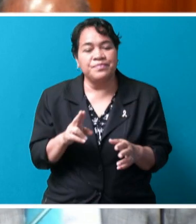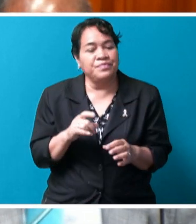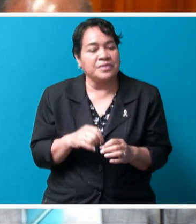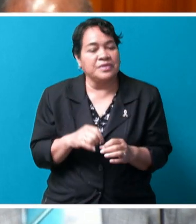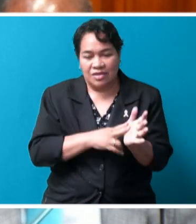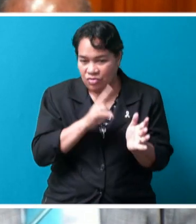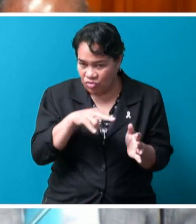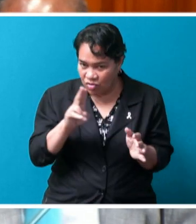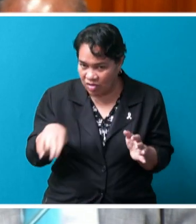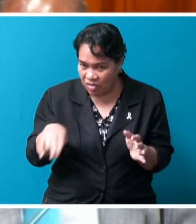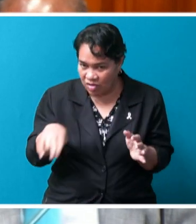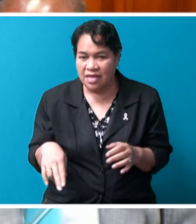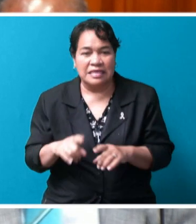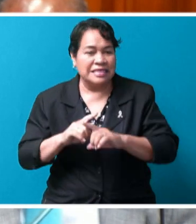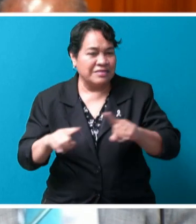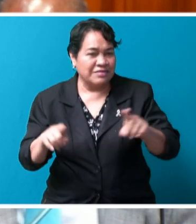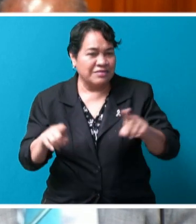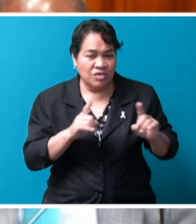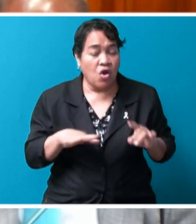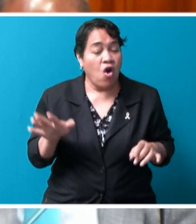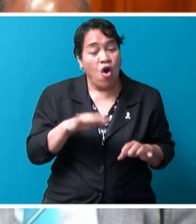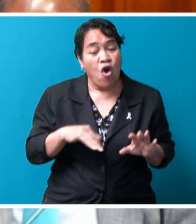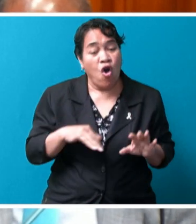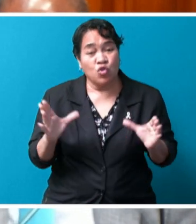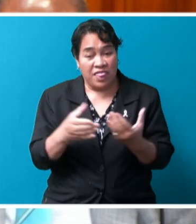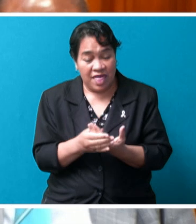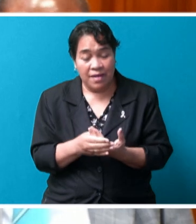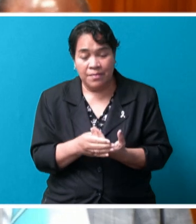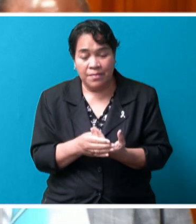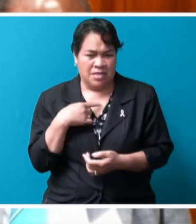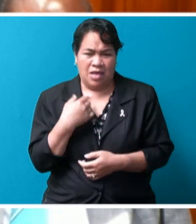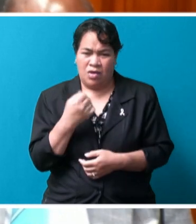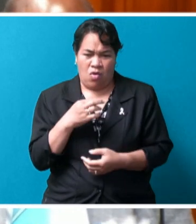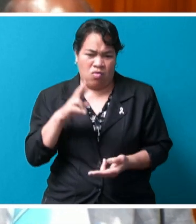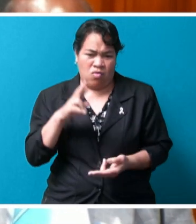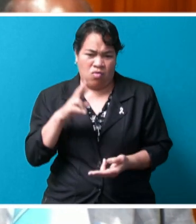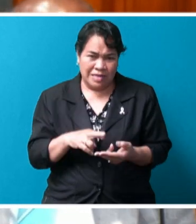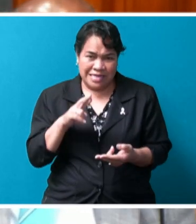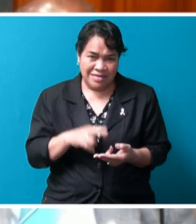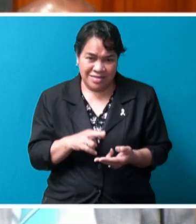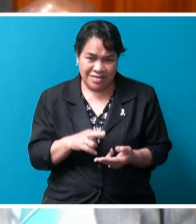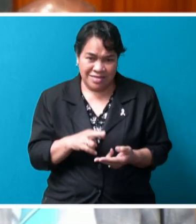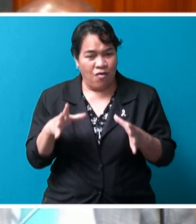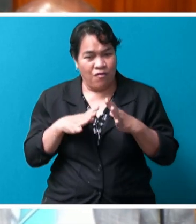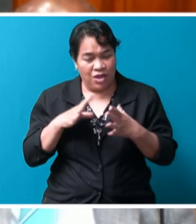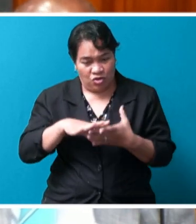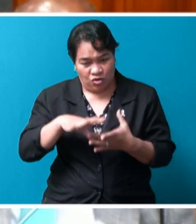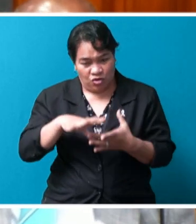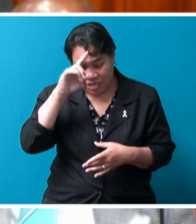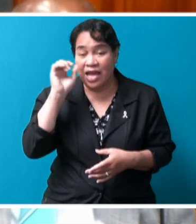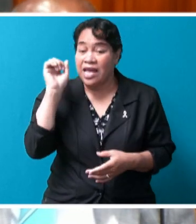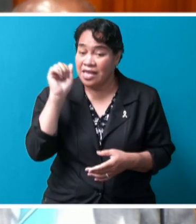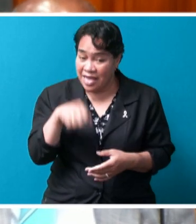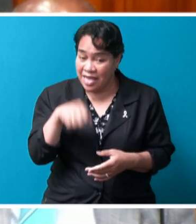Rat districts. So altogether, Mr. Speaker, so there is no decrease in terms of the free education. Of course, you